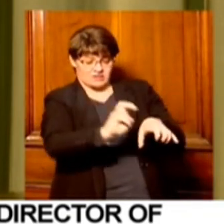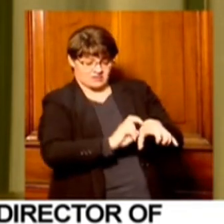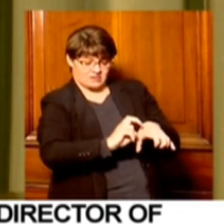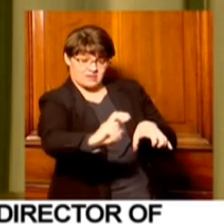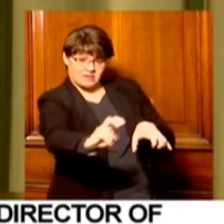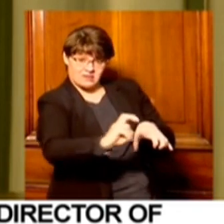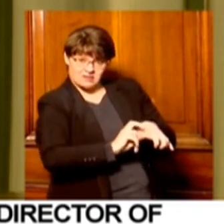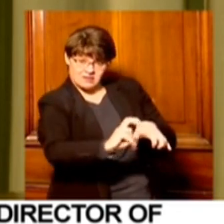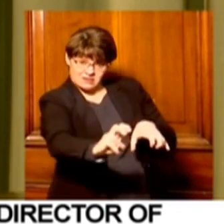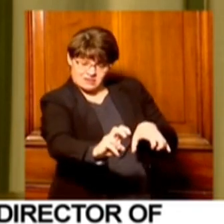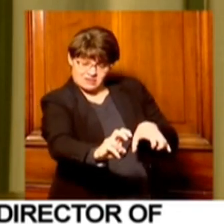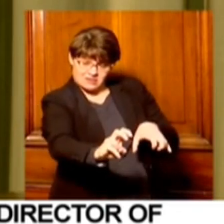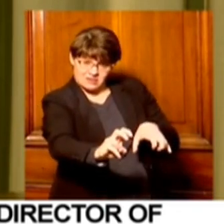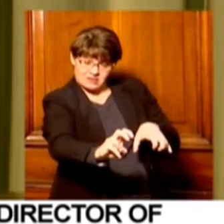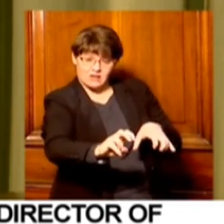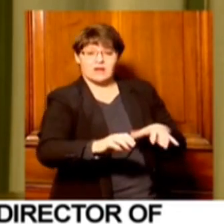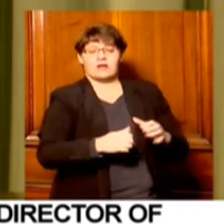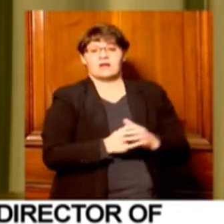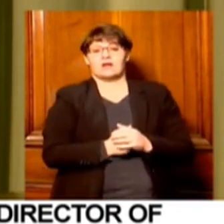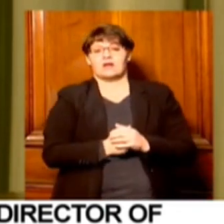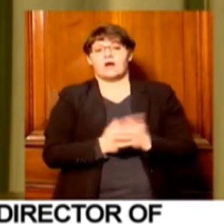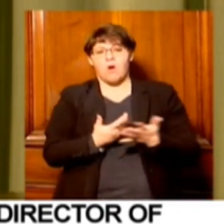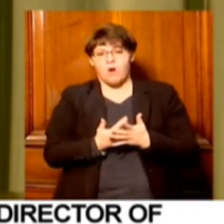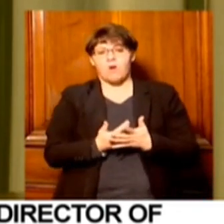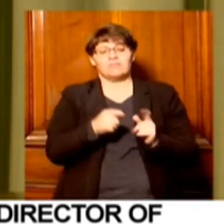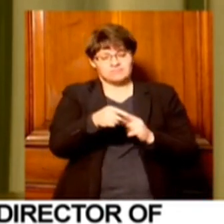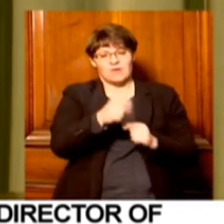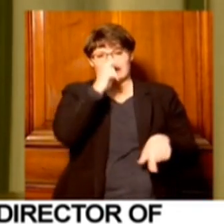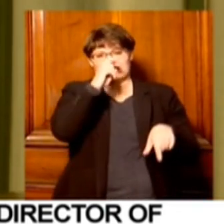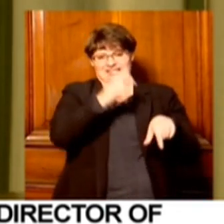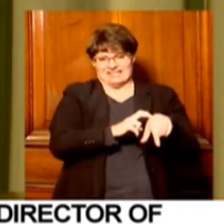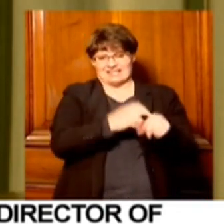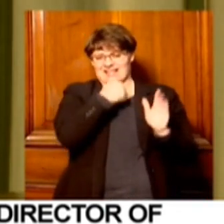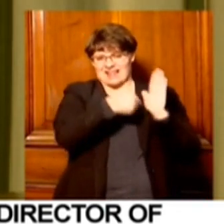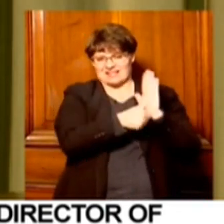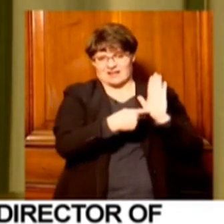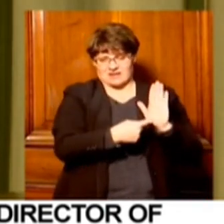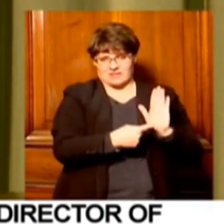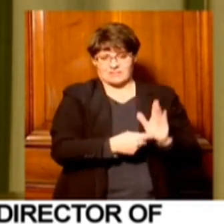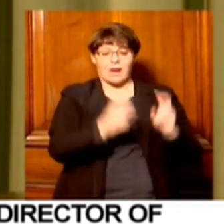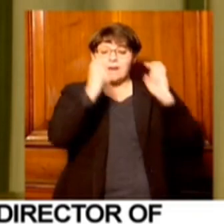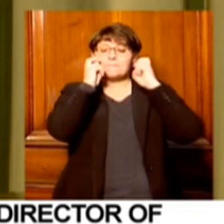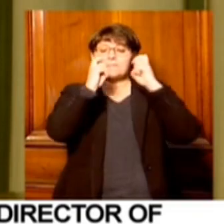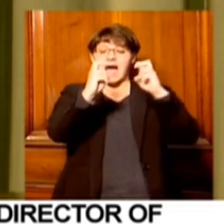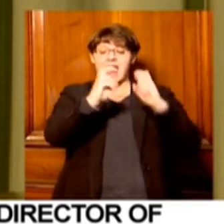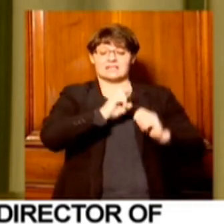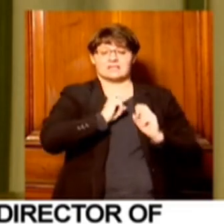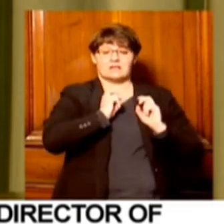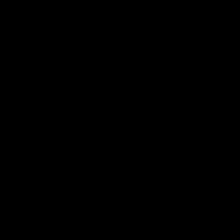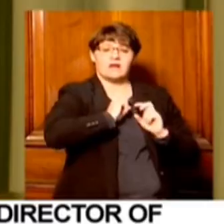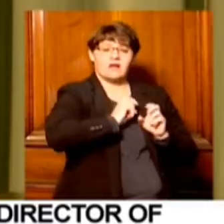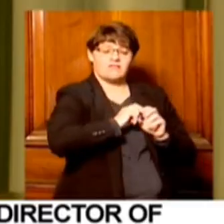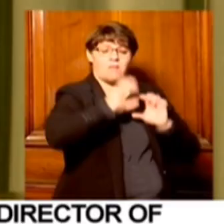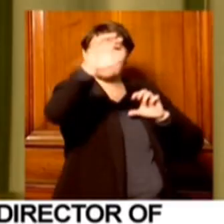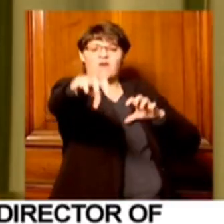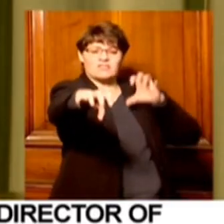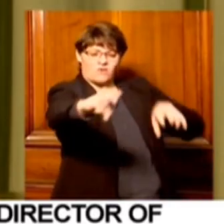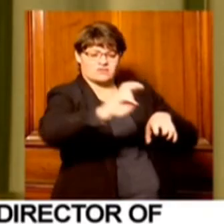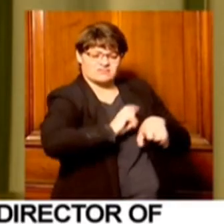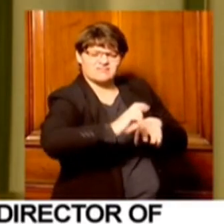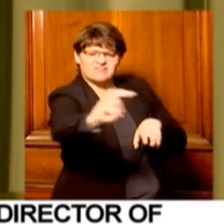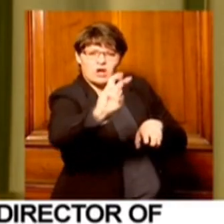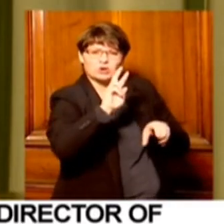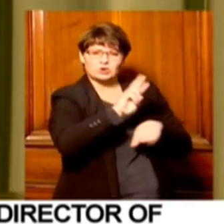permitted inter-provincial travel. Long-distance bus services are permitted to carry a maximum